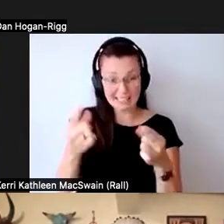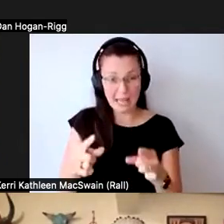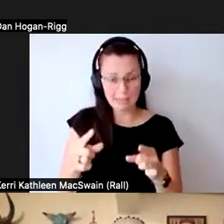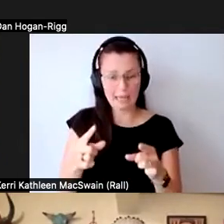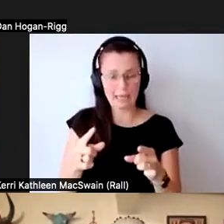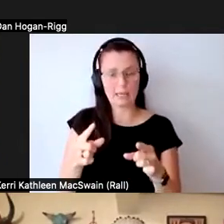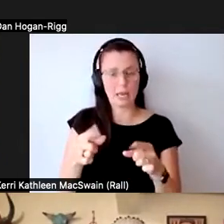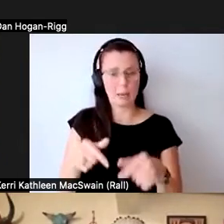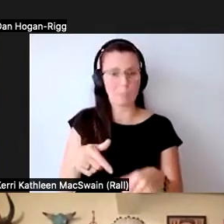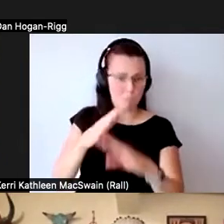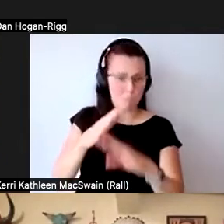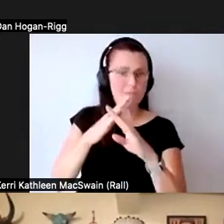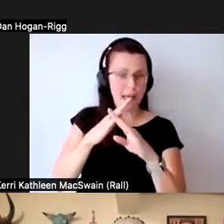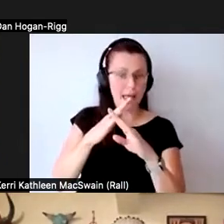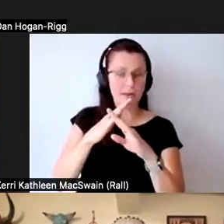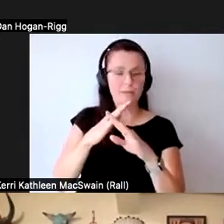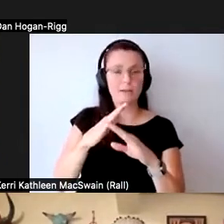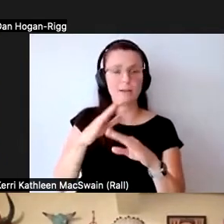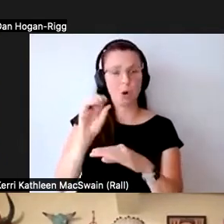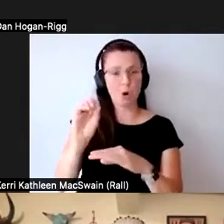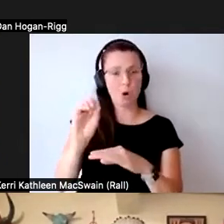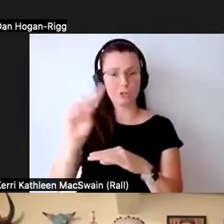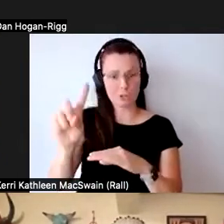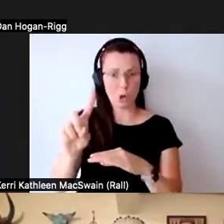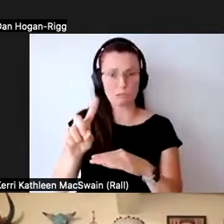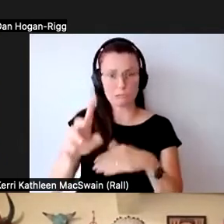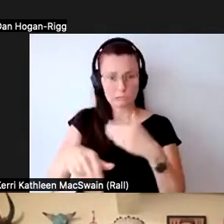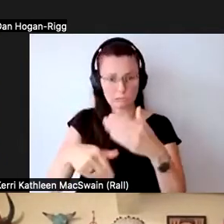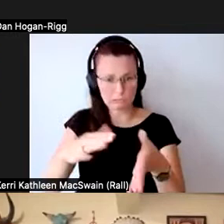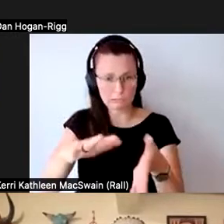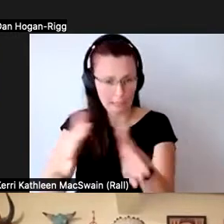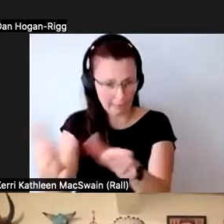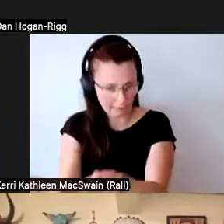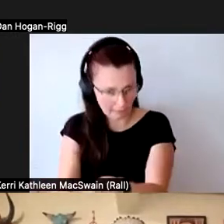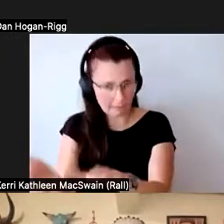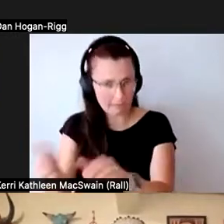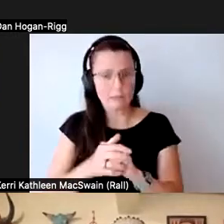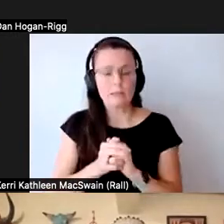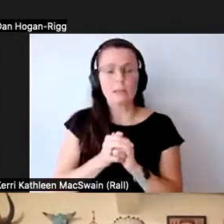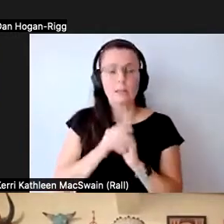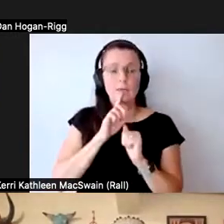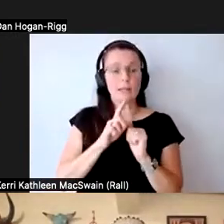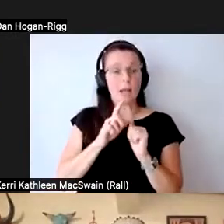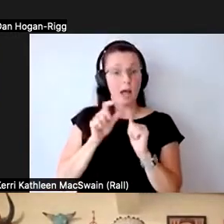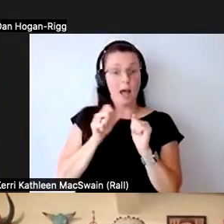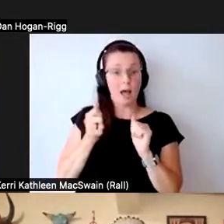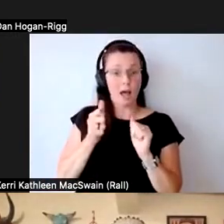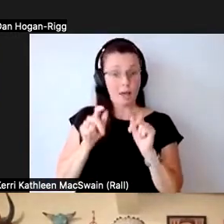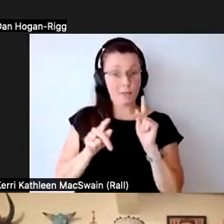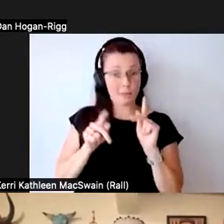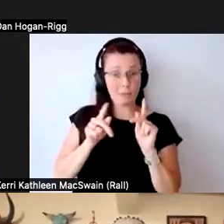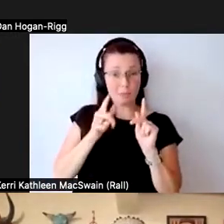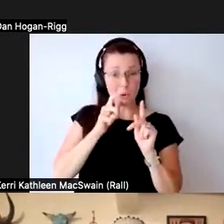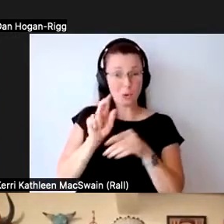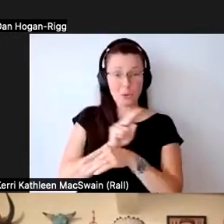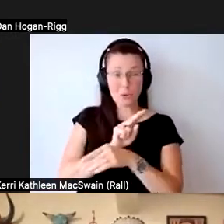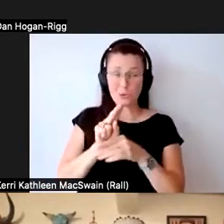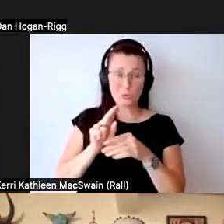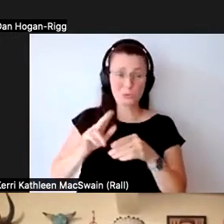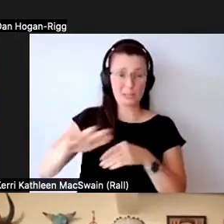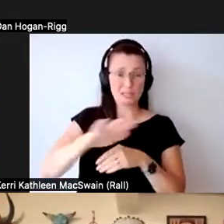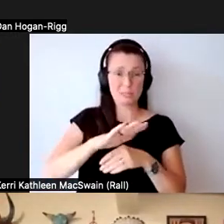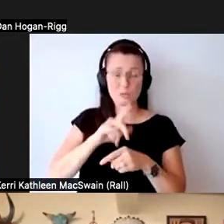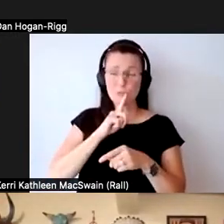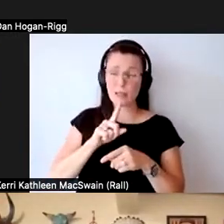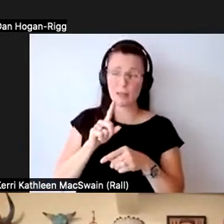overdose. Those same people, as well as other people who use these spaces, can be really excellent resources for